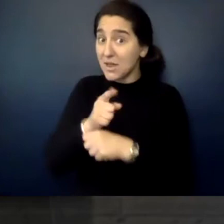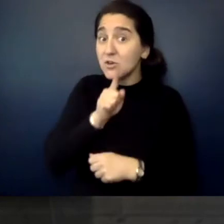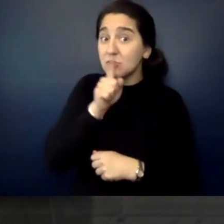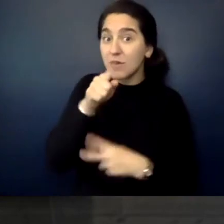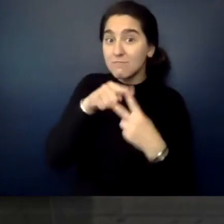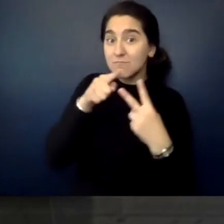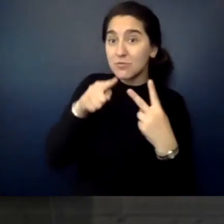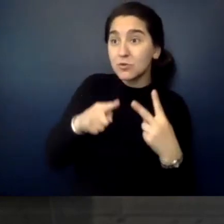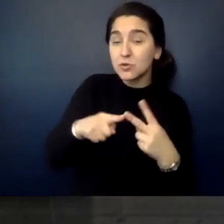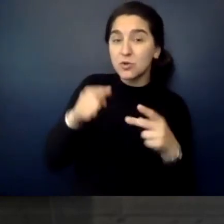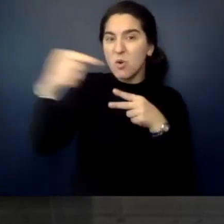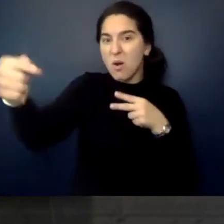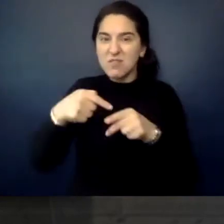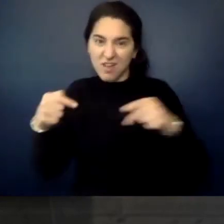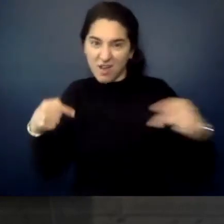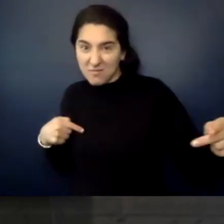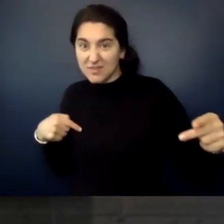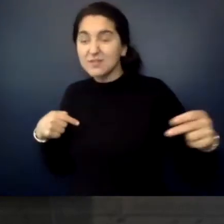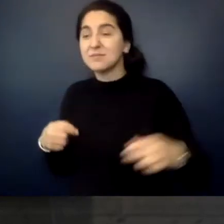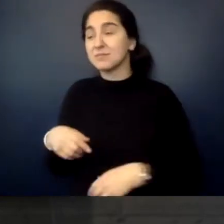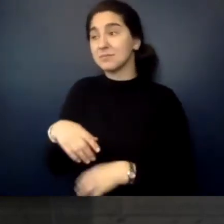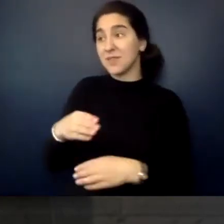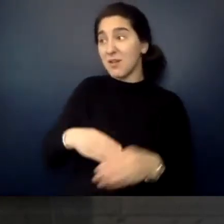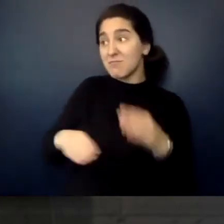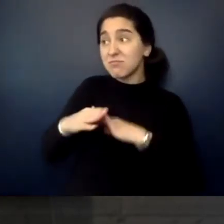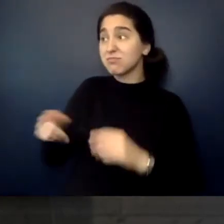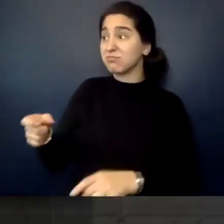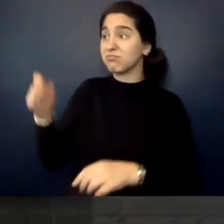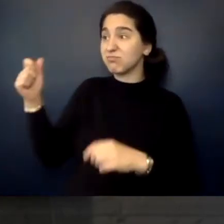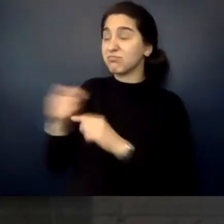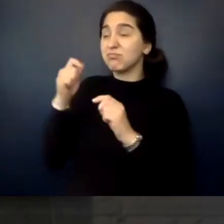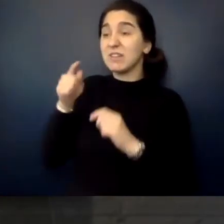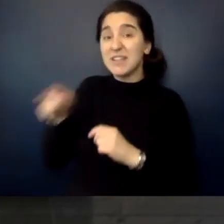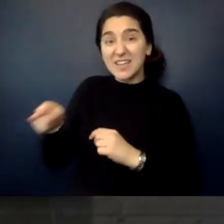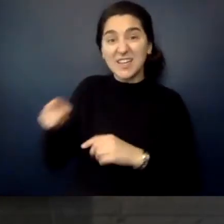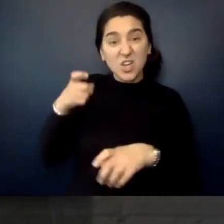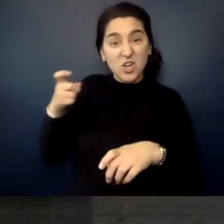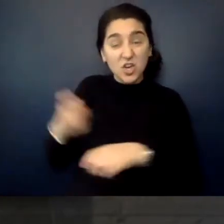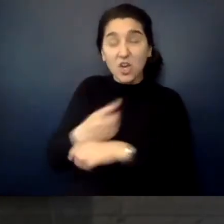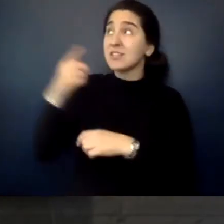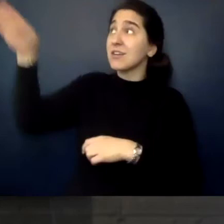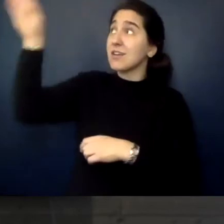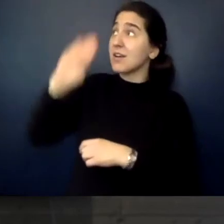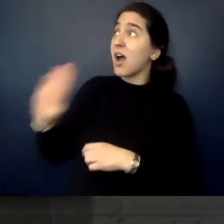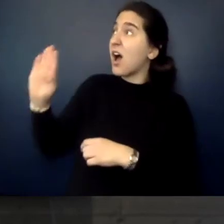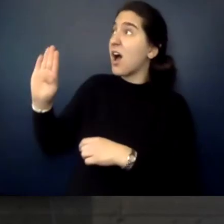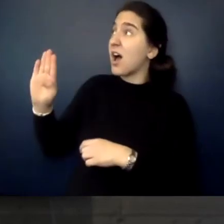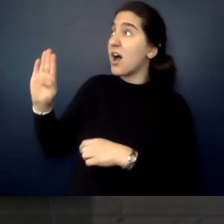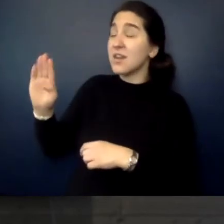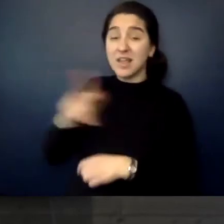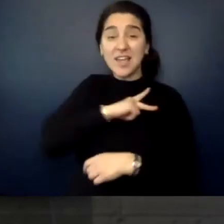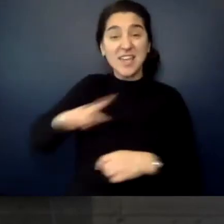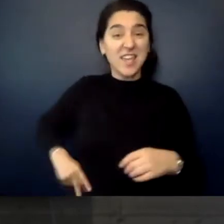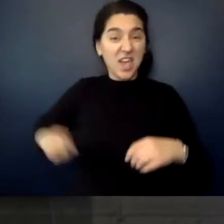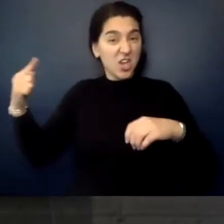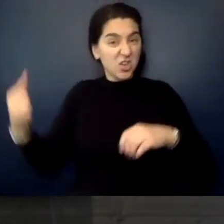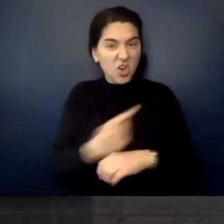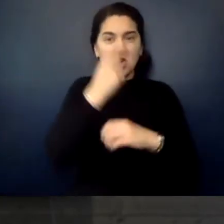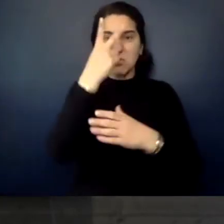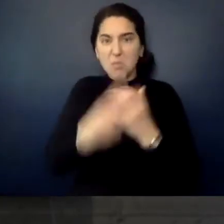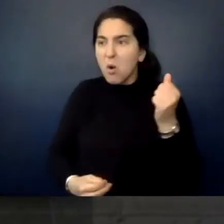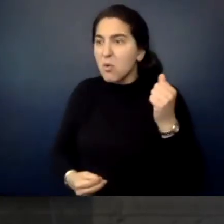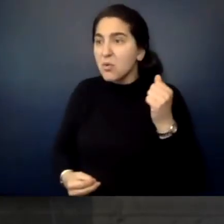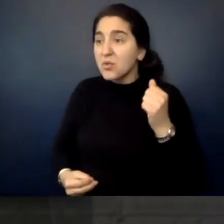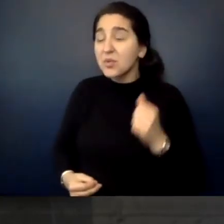and have them testify that he has cursed both God and the king. Then take